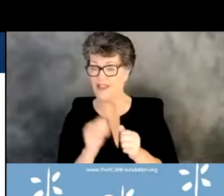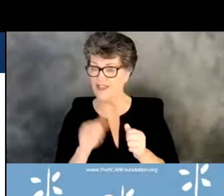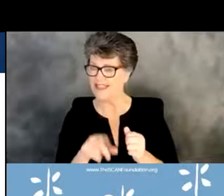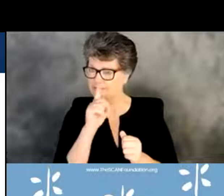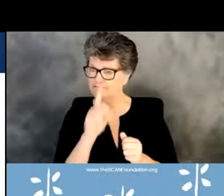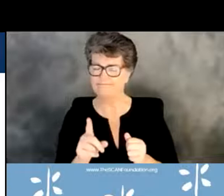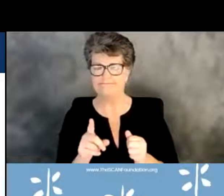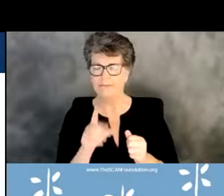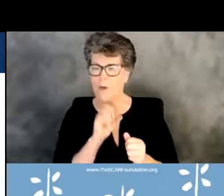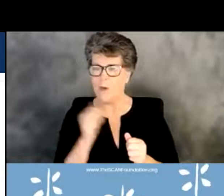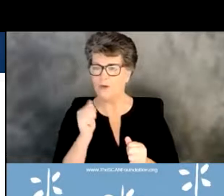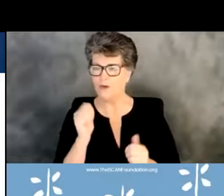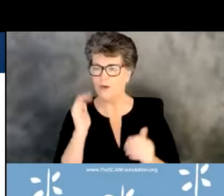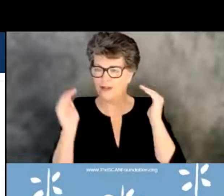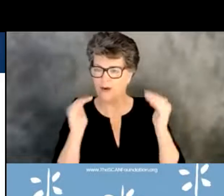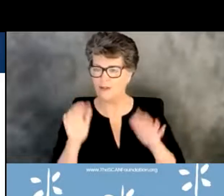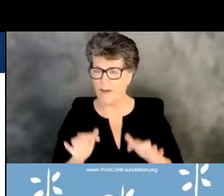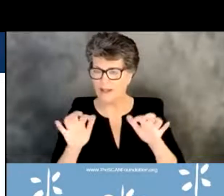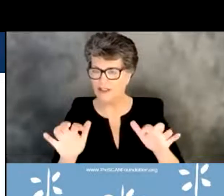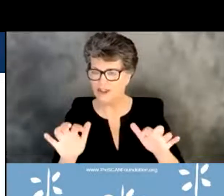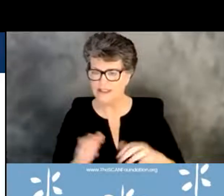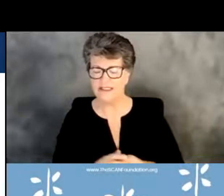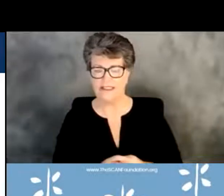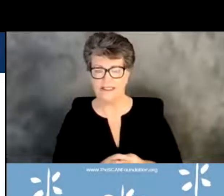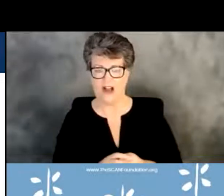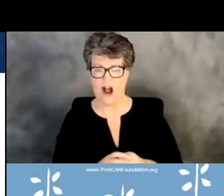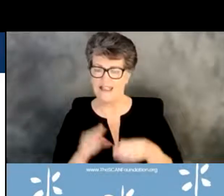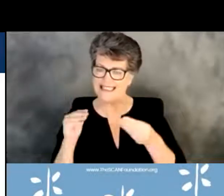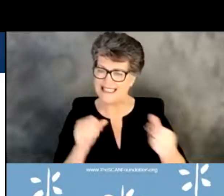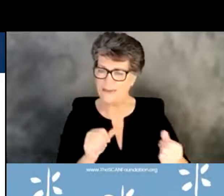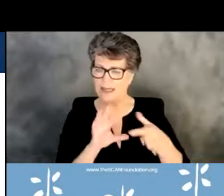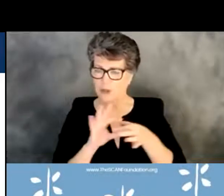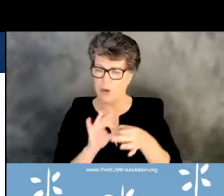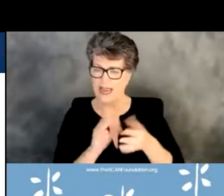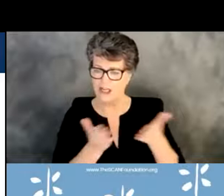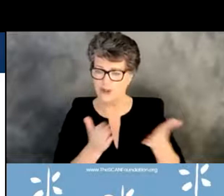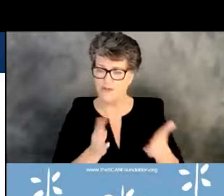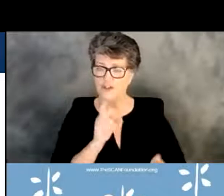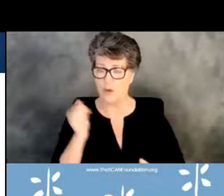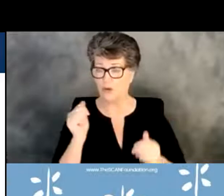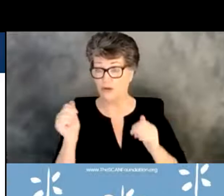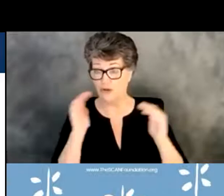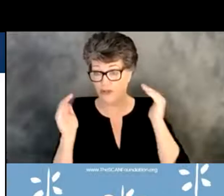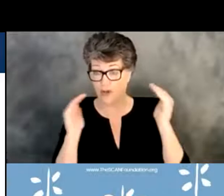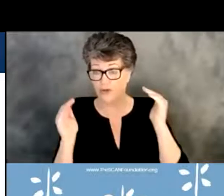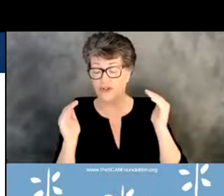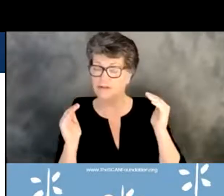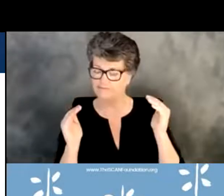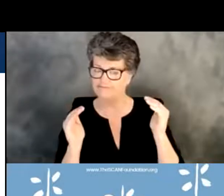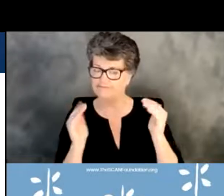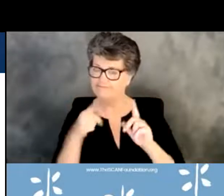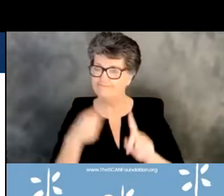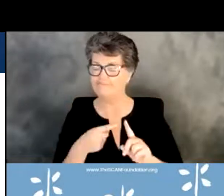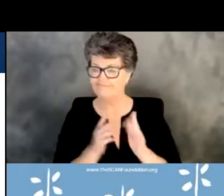population, older adults, to on seamless coordinated services for older adults is a particular